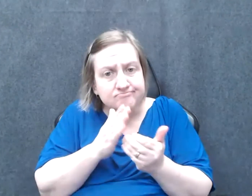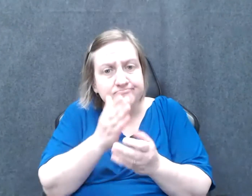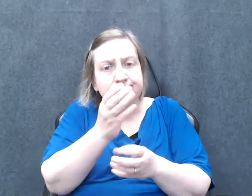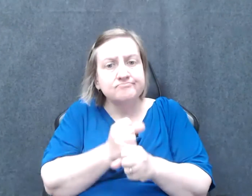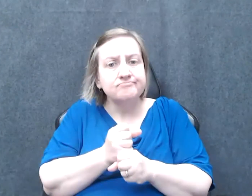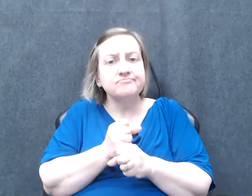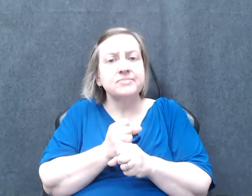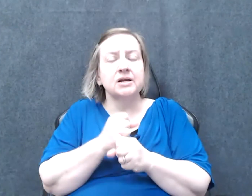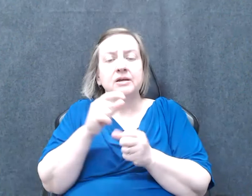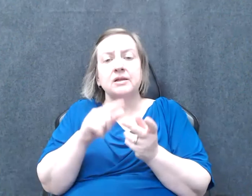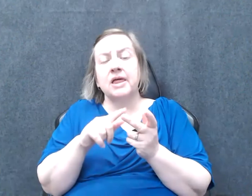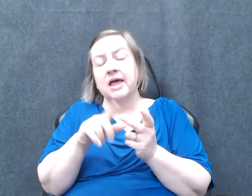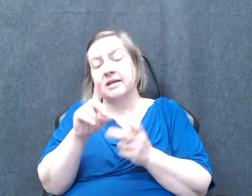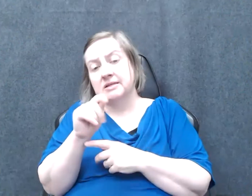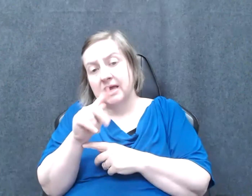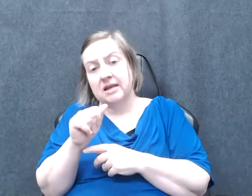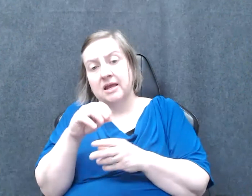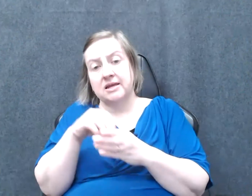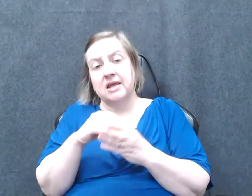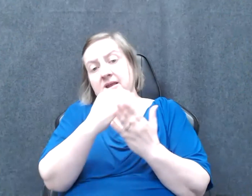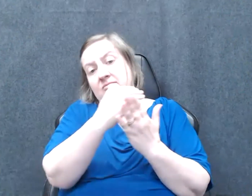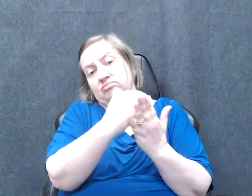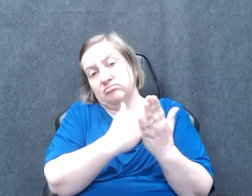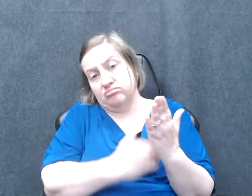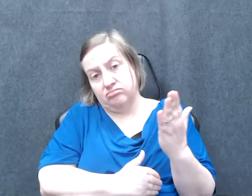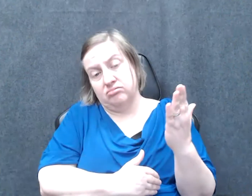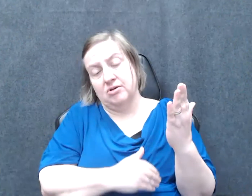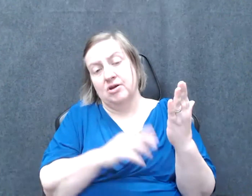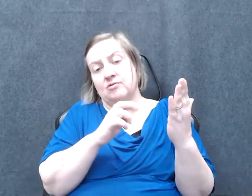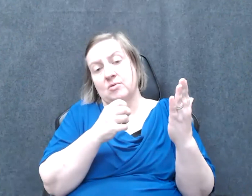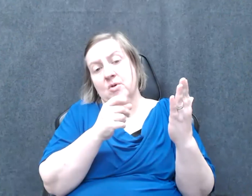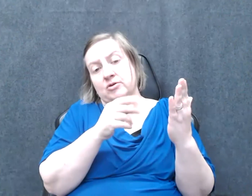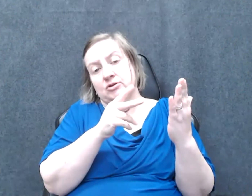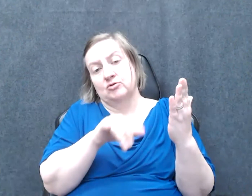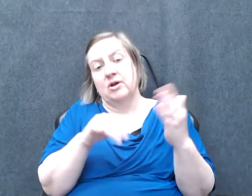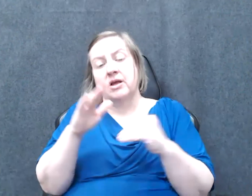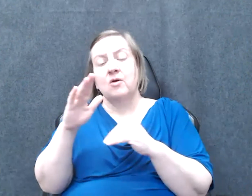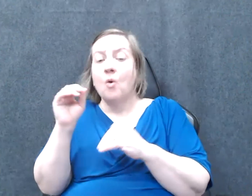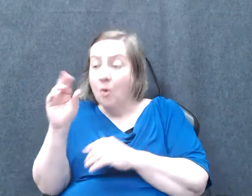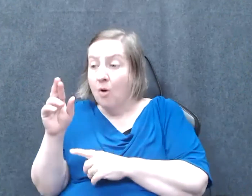repository versus a mechanism to exchange